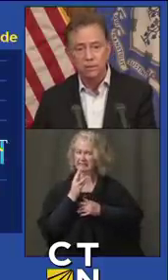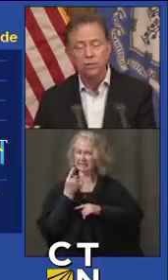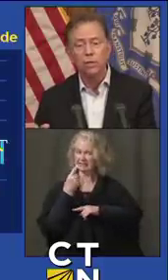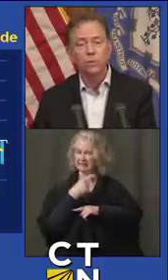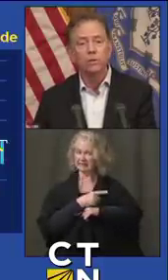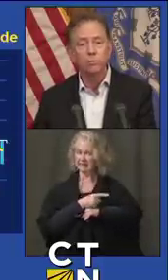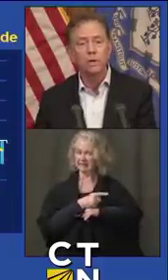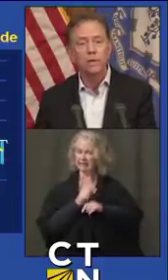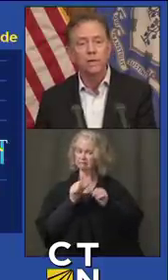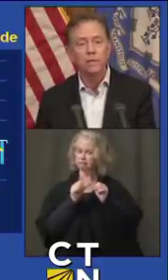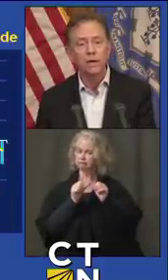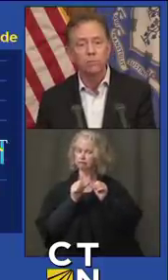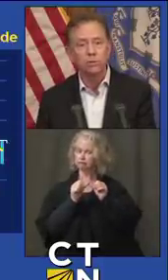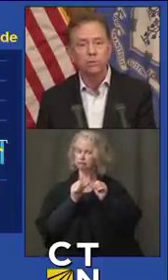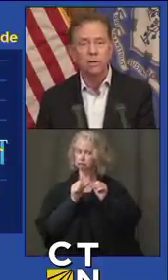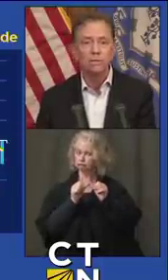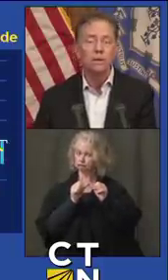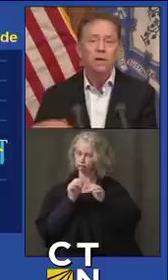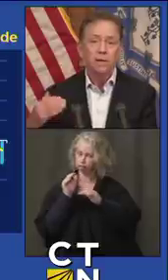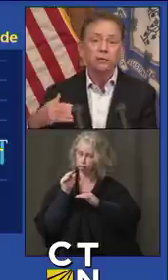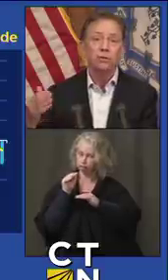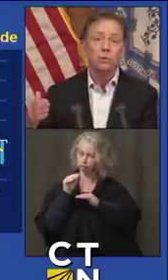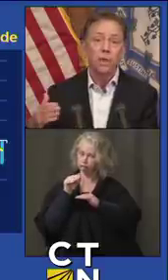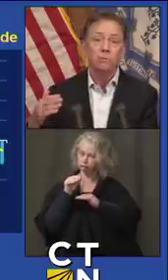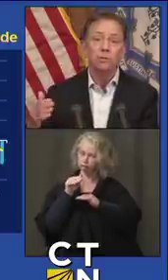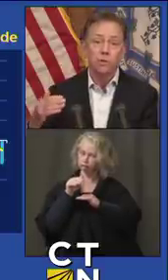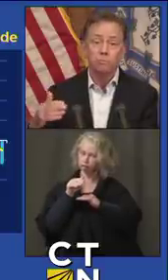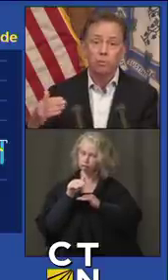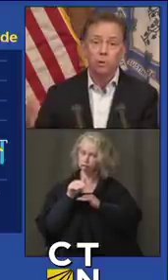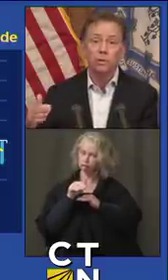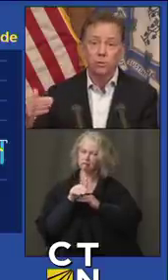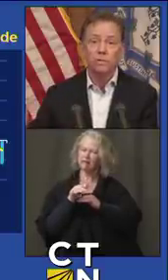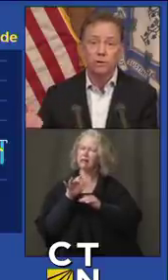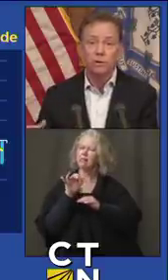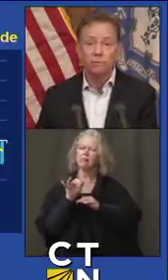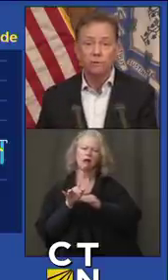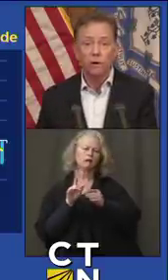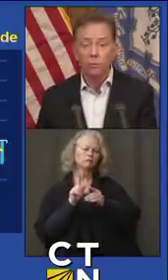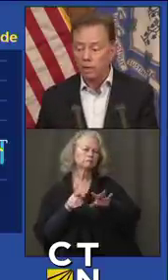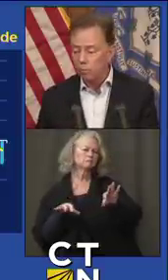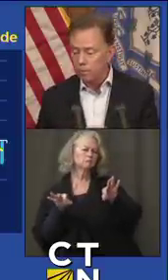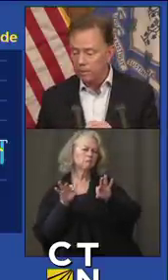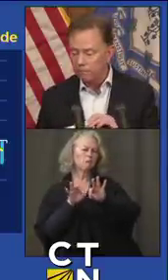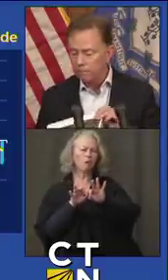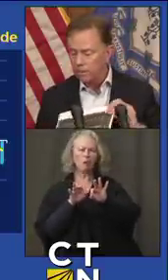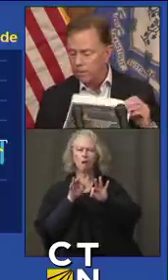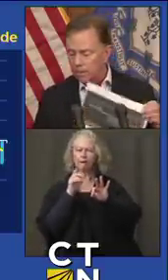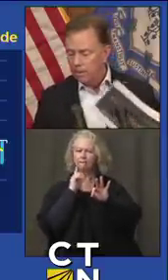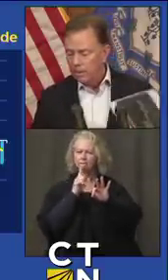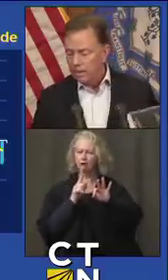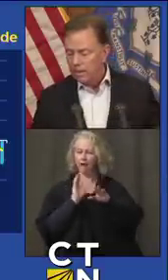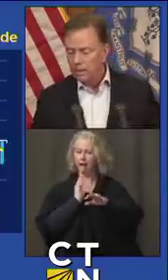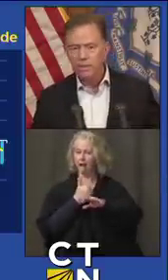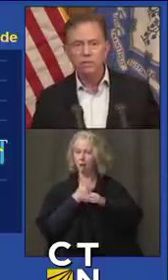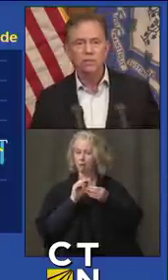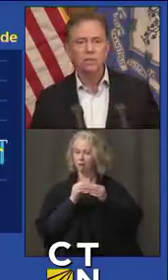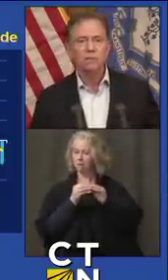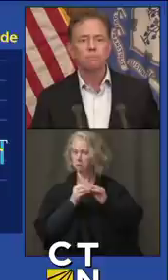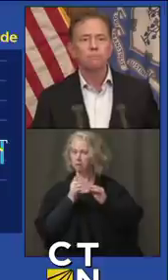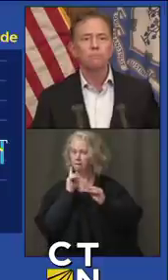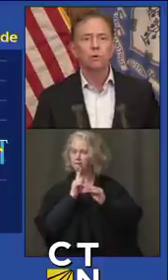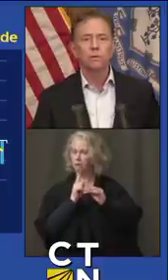that continuing 3-day downward trend. As you know, that was an important criterion for our reopening. And let me